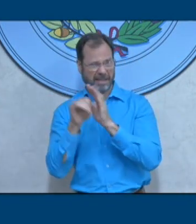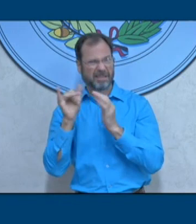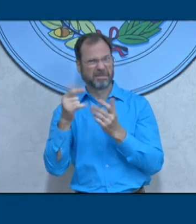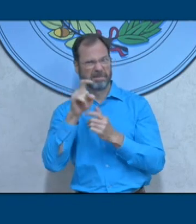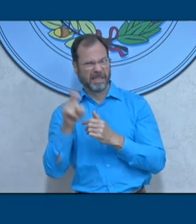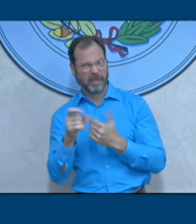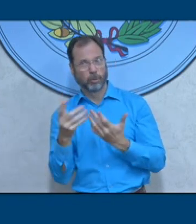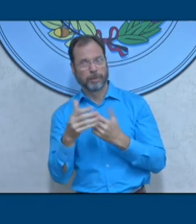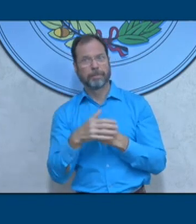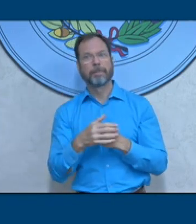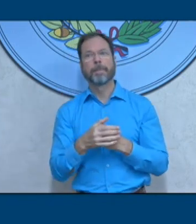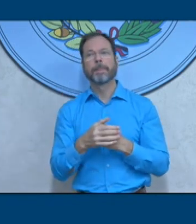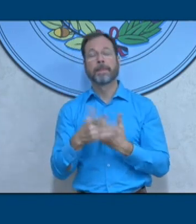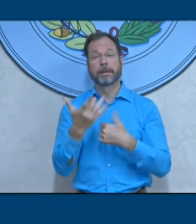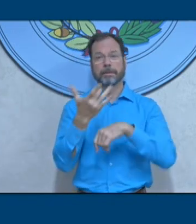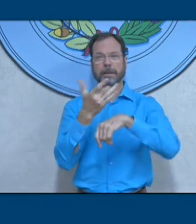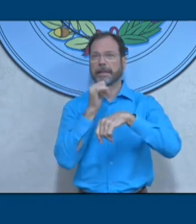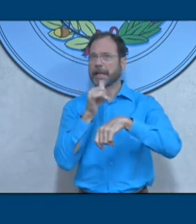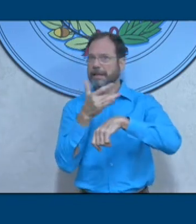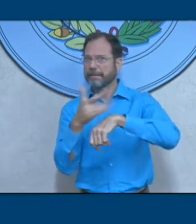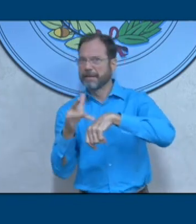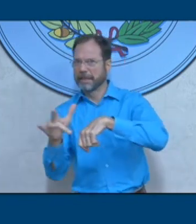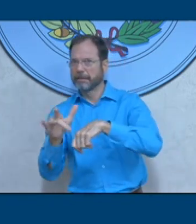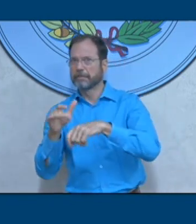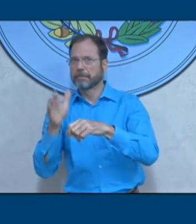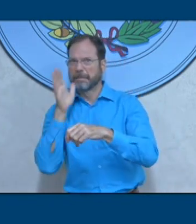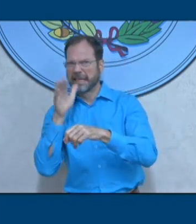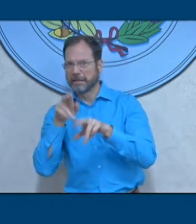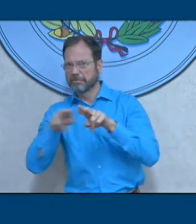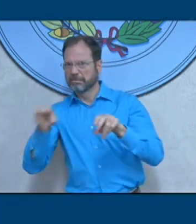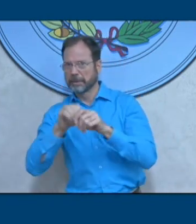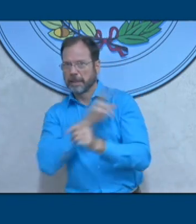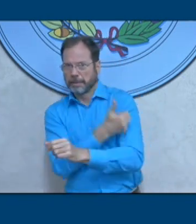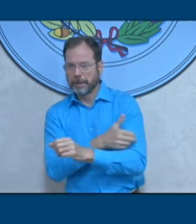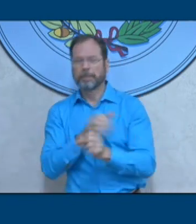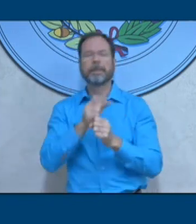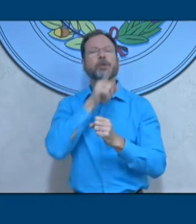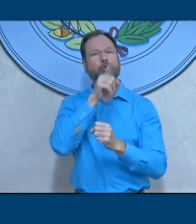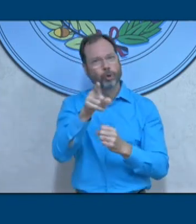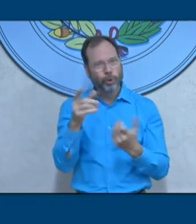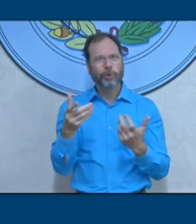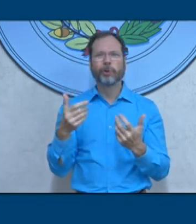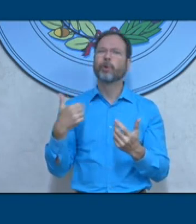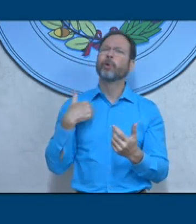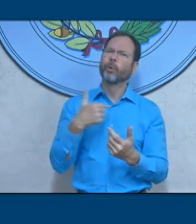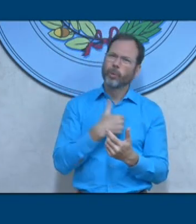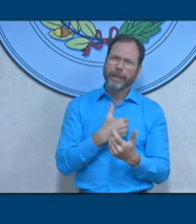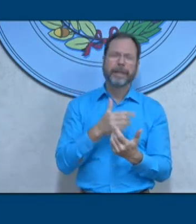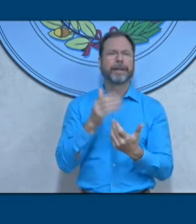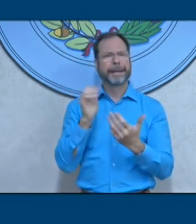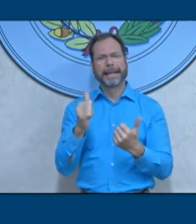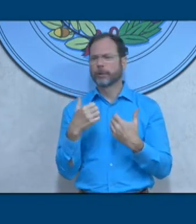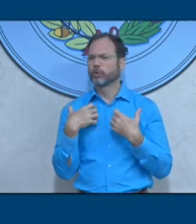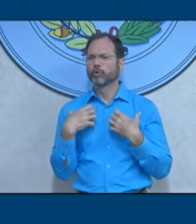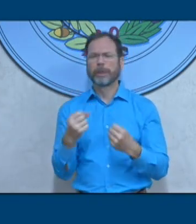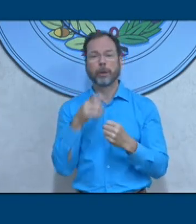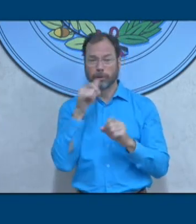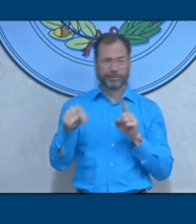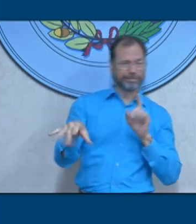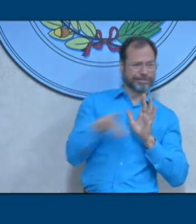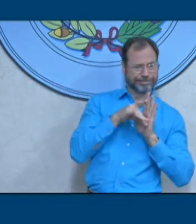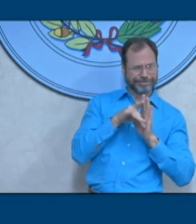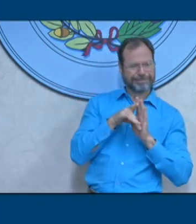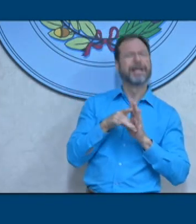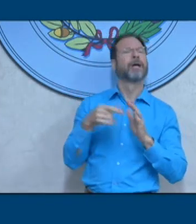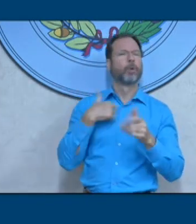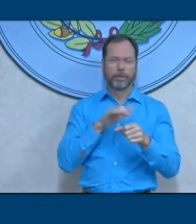issue about hospital capacity and our ability to make sure that we are going to be able to treat anybody who tests positive